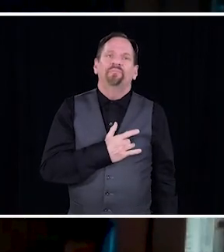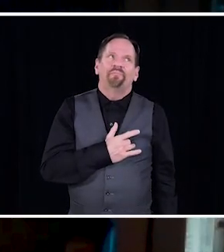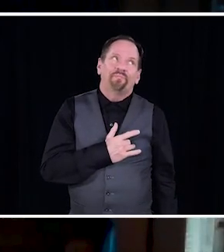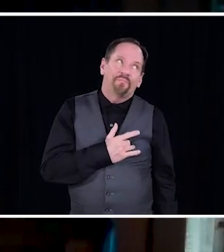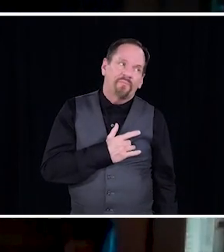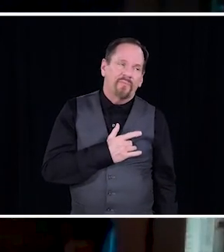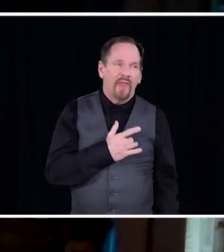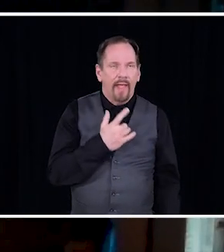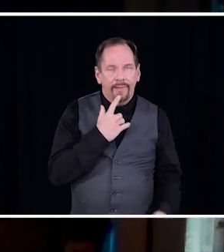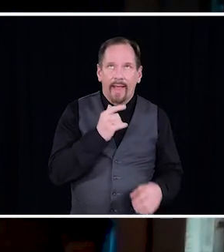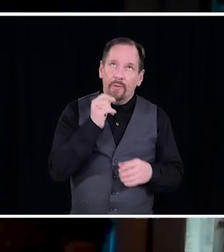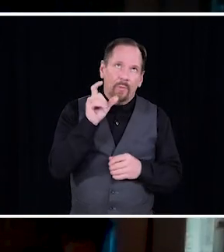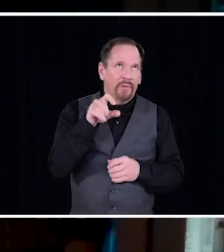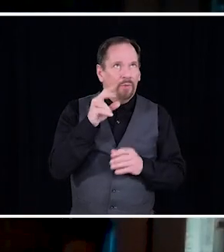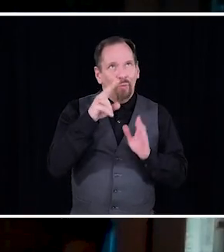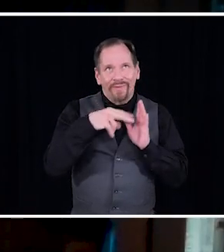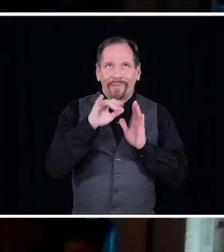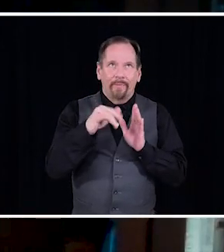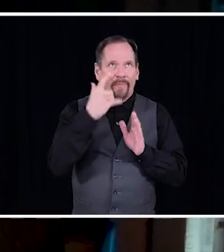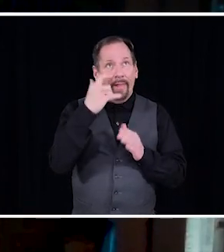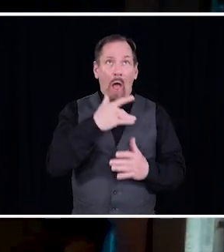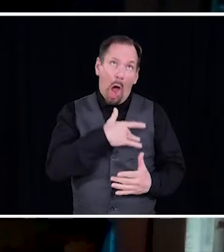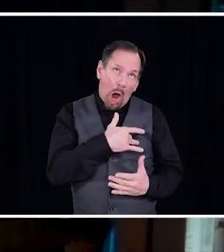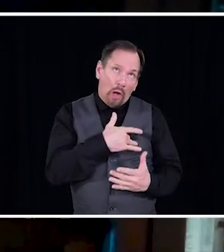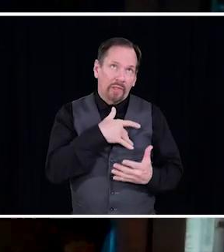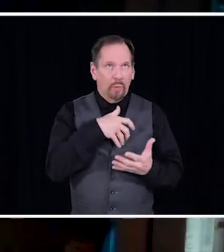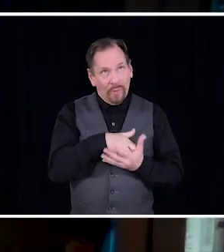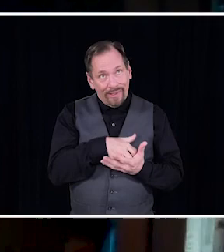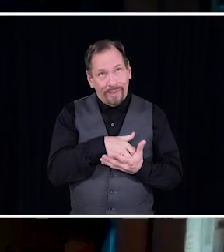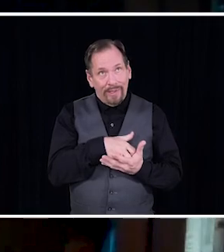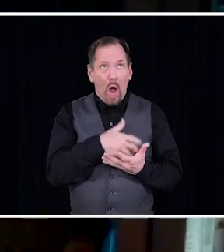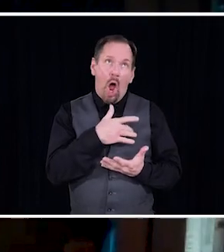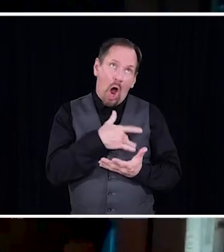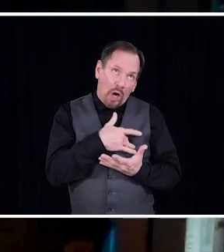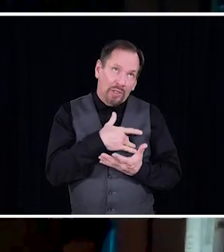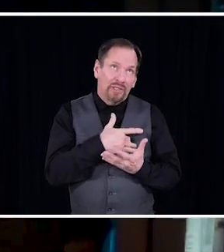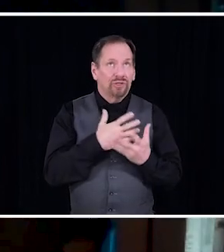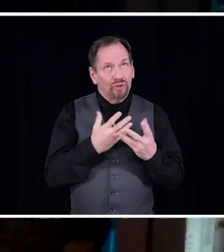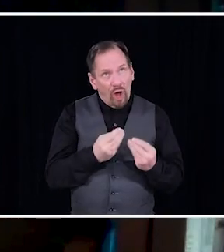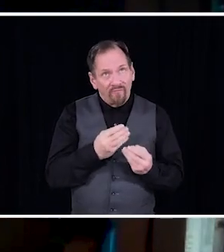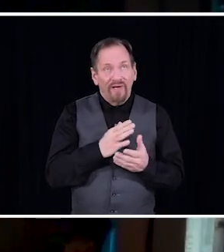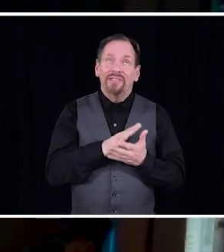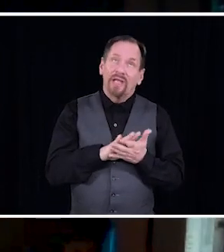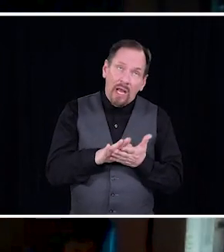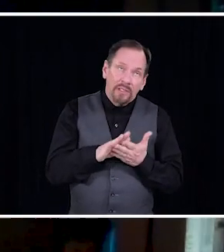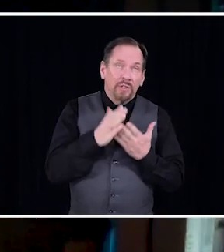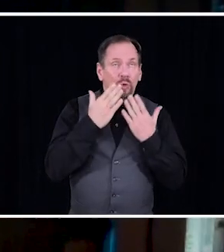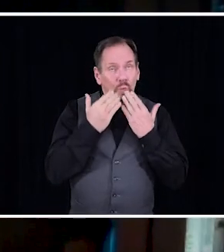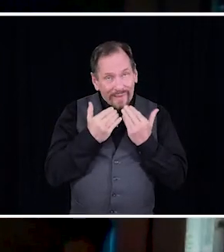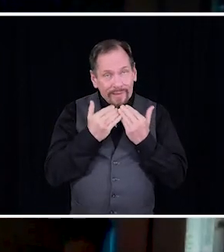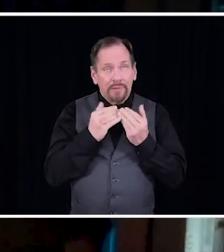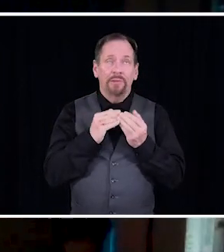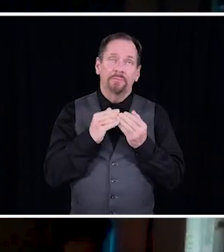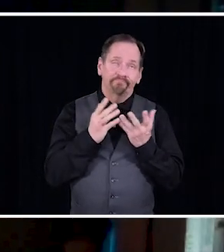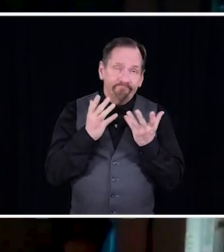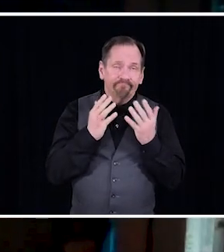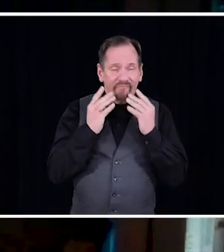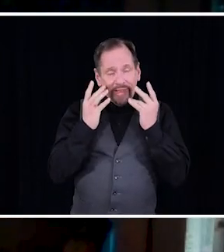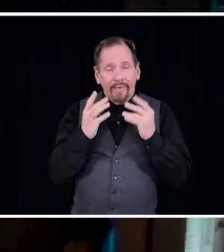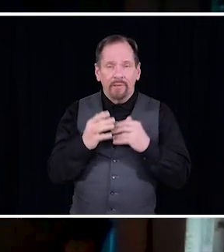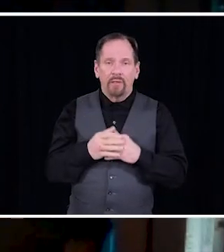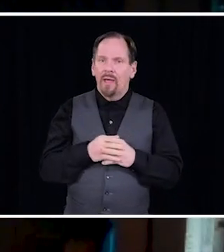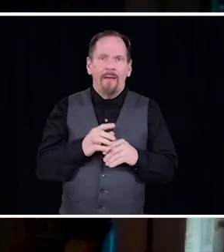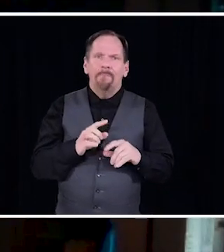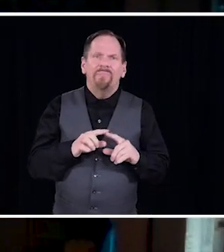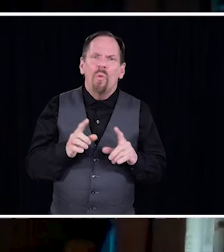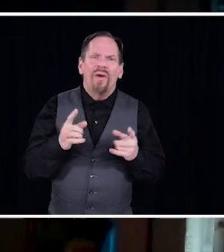I did not want to wear it because I thought it made me look weak. I thought having heart meant being soft, kind, gentle, and sweet. But